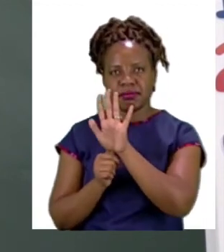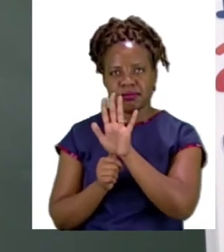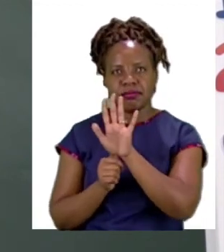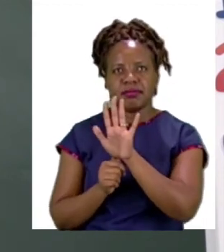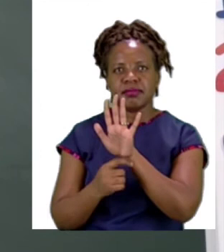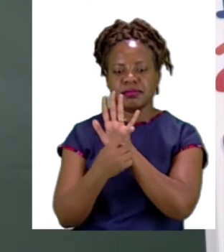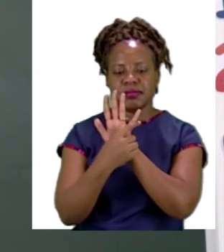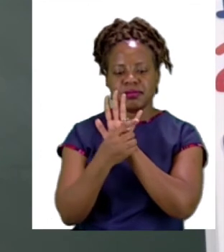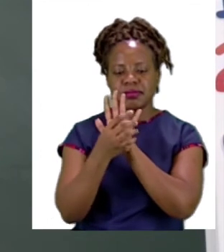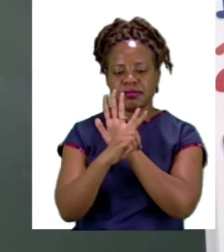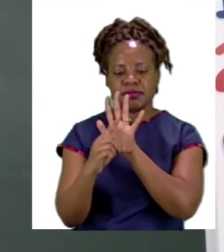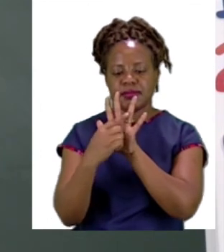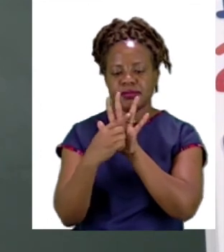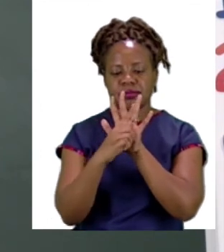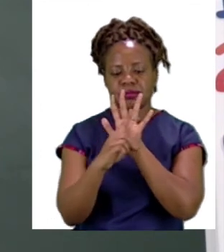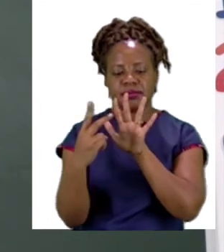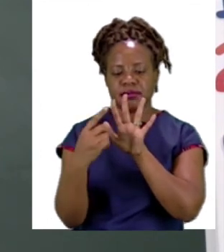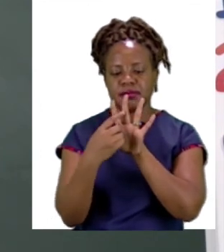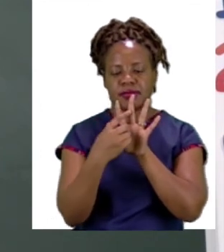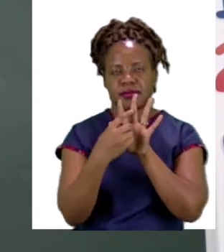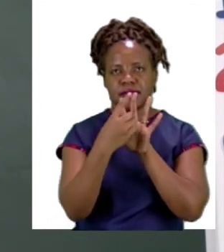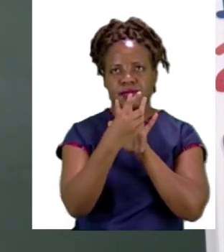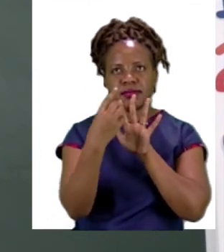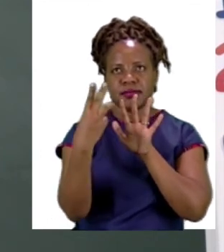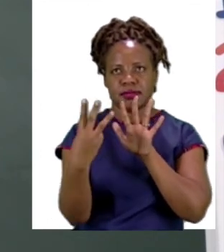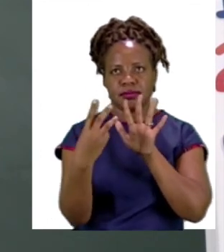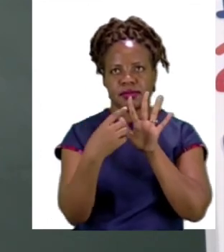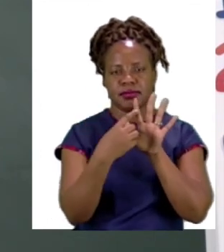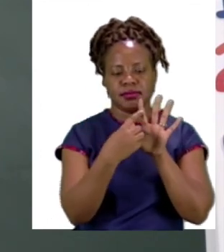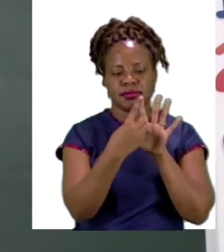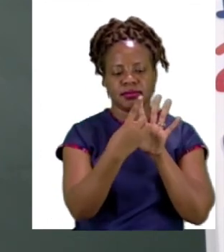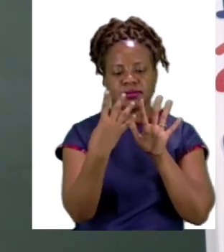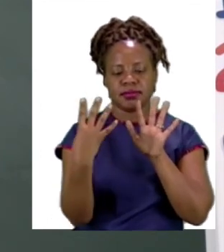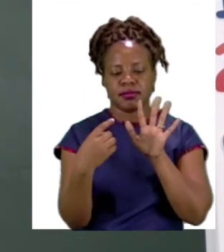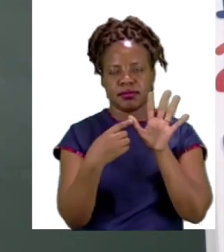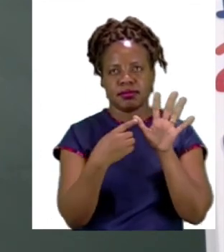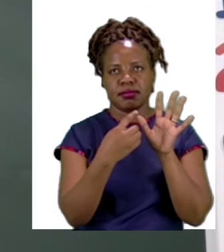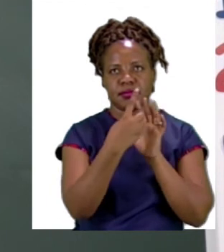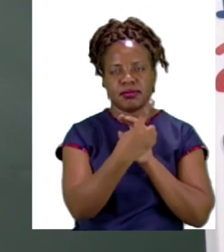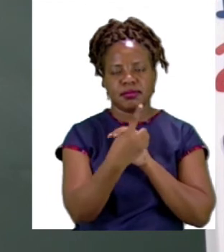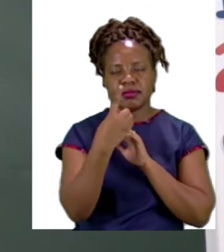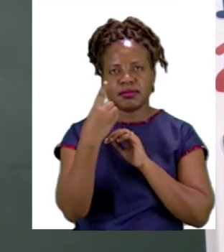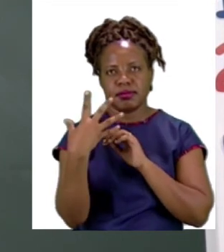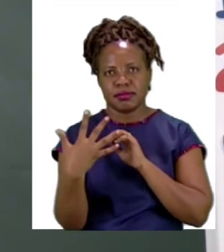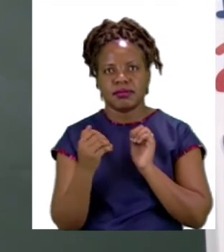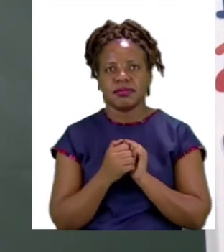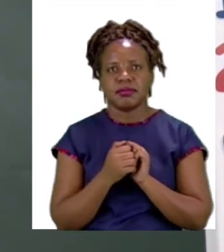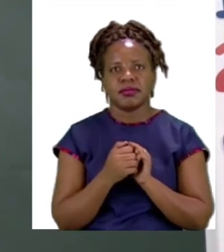on 11, 12, 13, 14, 15. Count